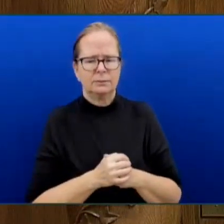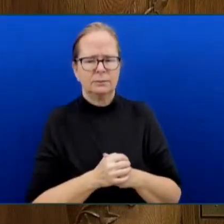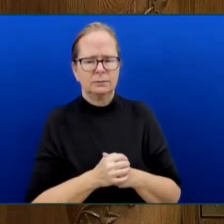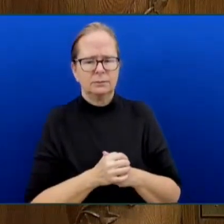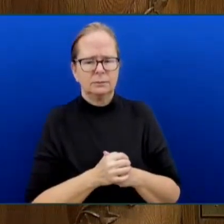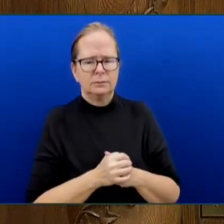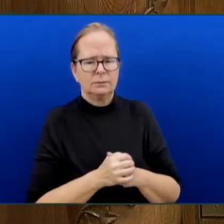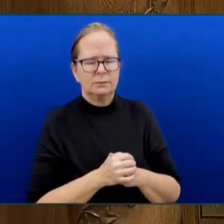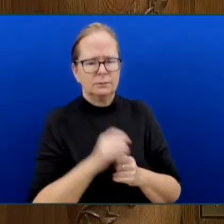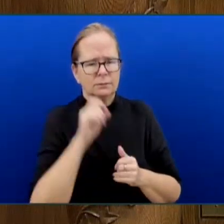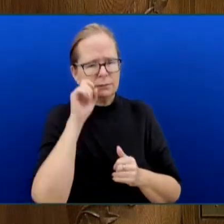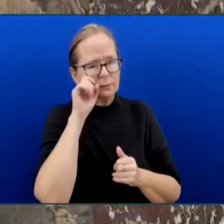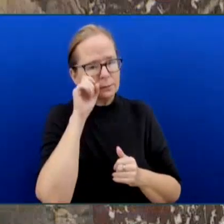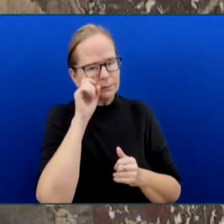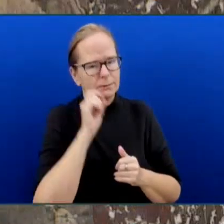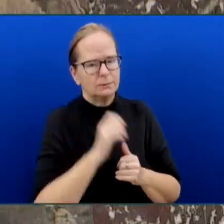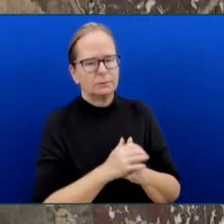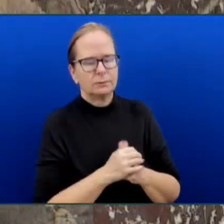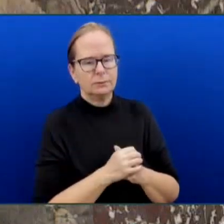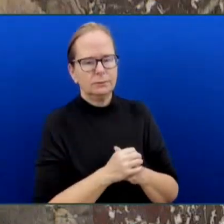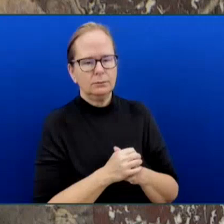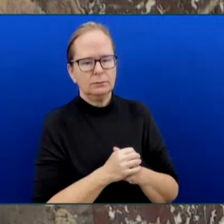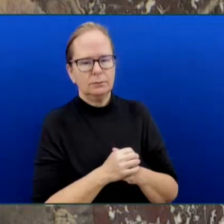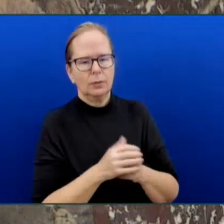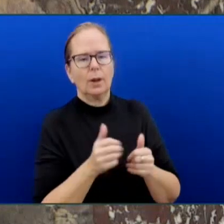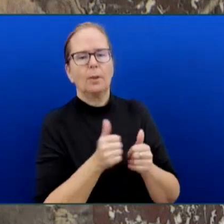Premier. Well, thank you.